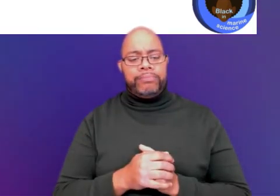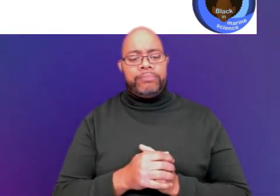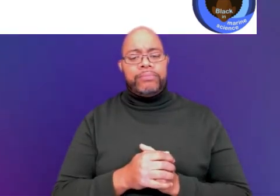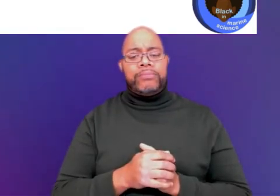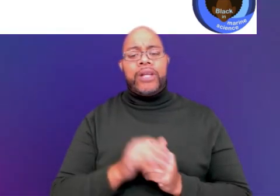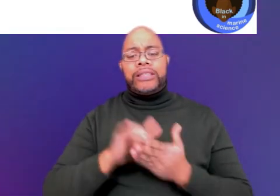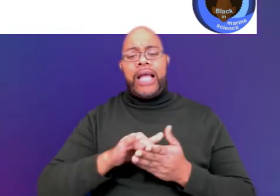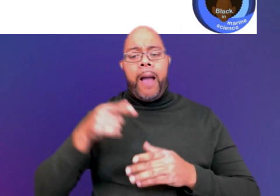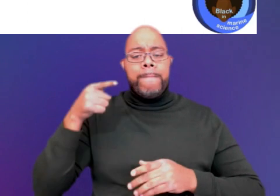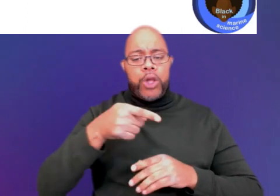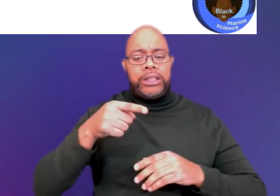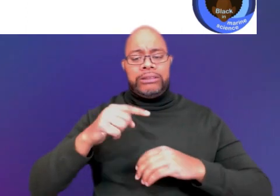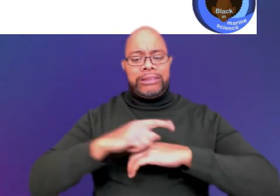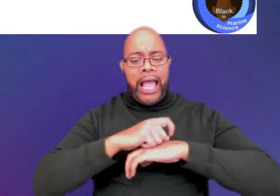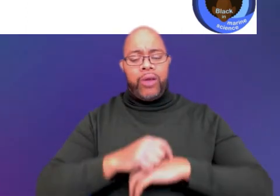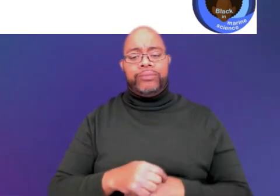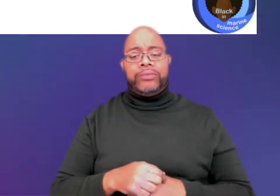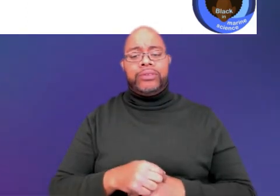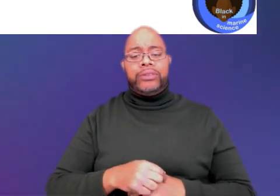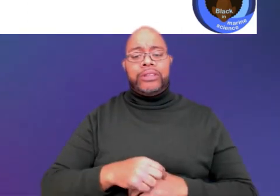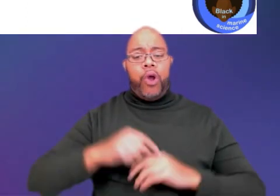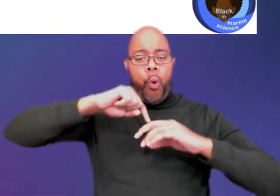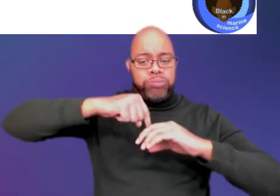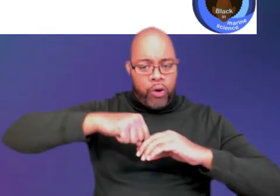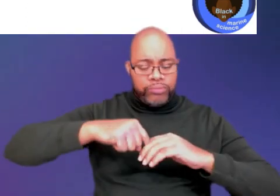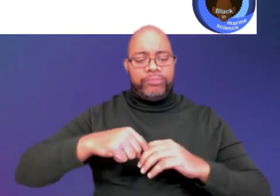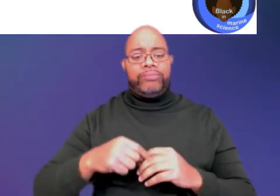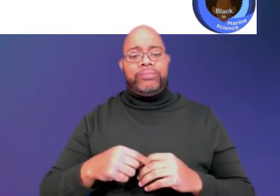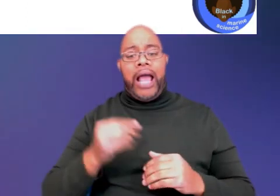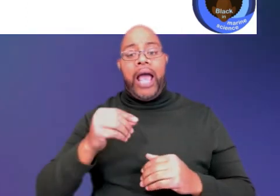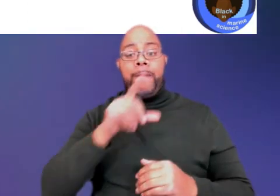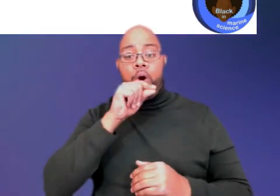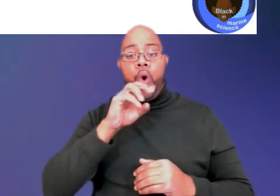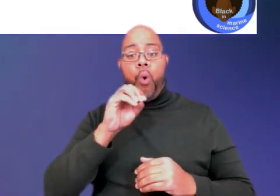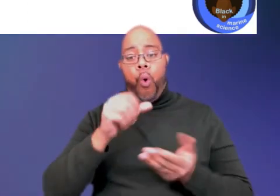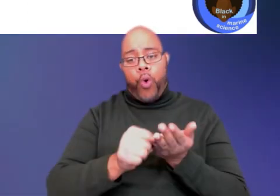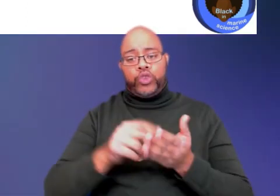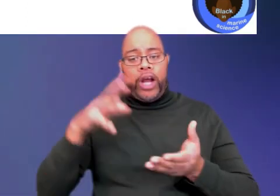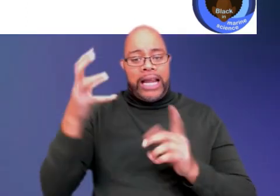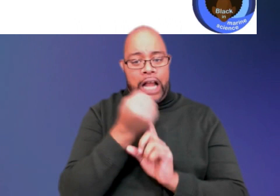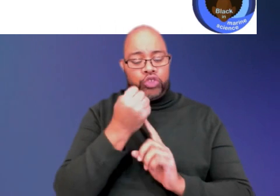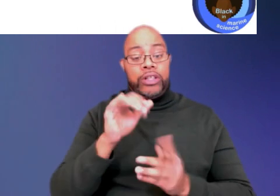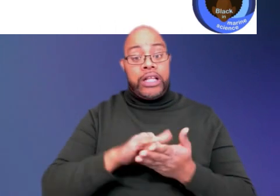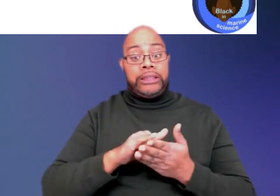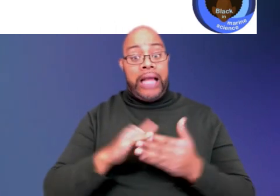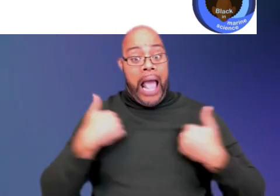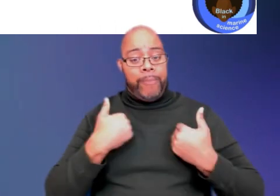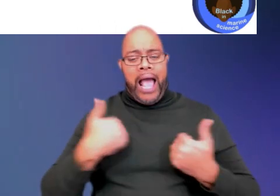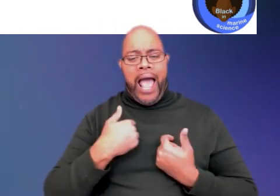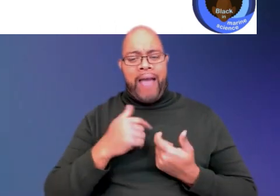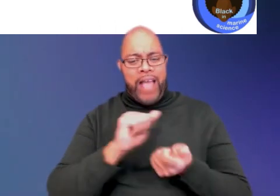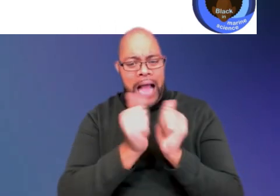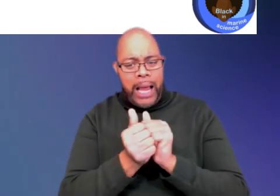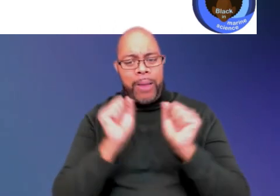snails, oyster drills, oyster toadfish, and the bird, the oyster catcher. These predators have cool adaptations in order